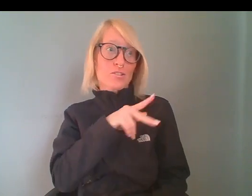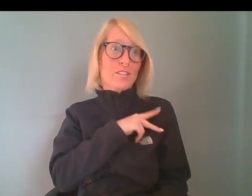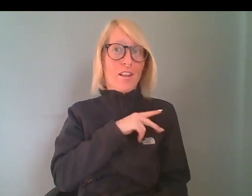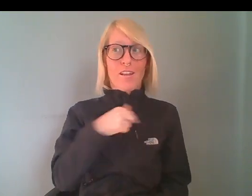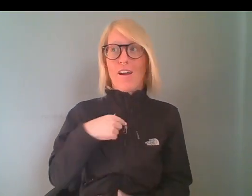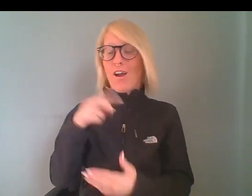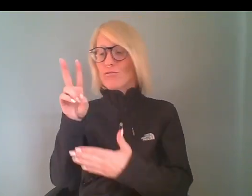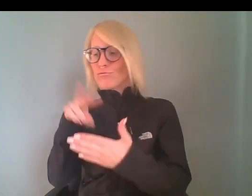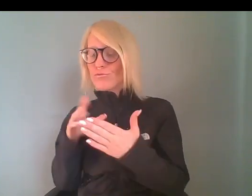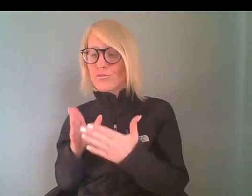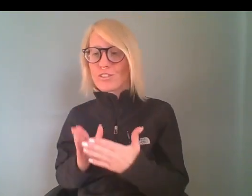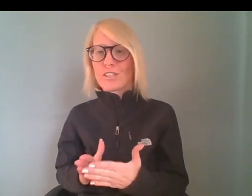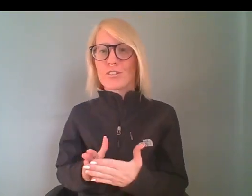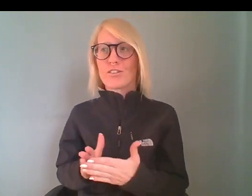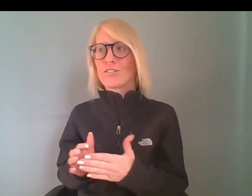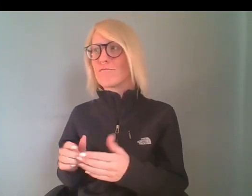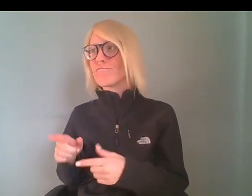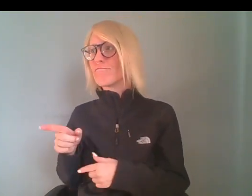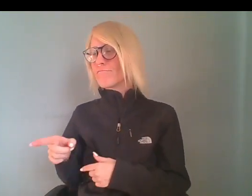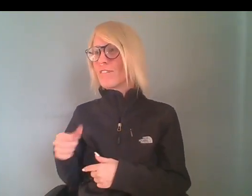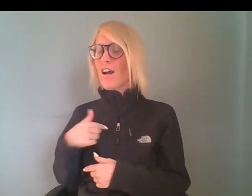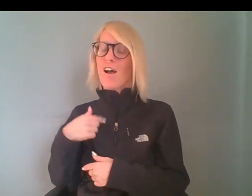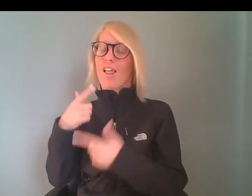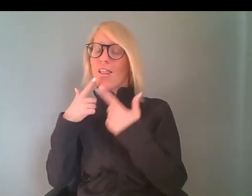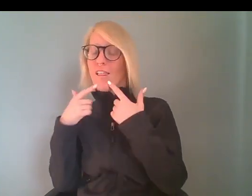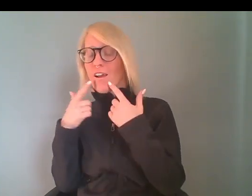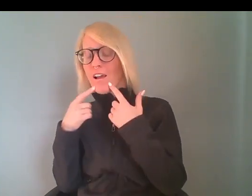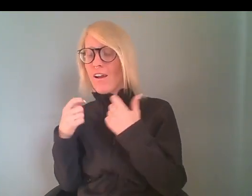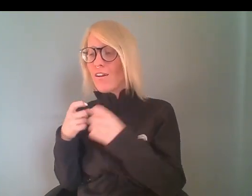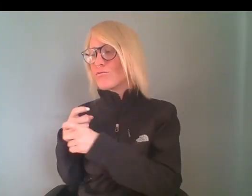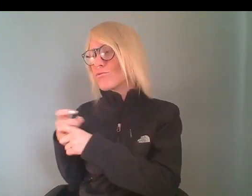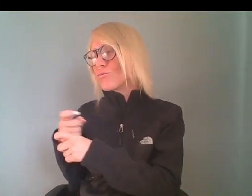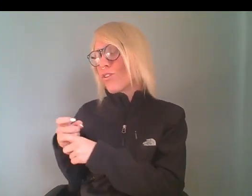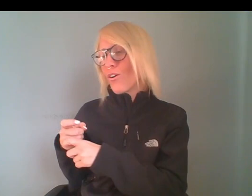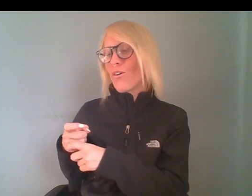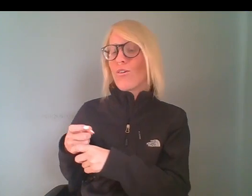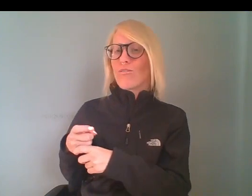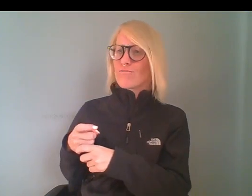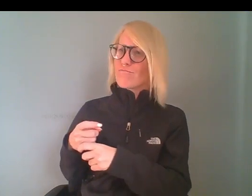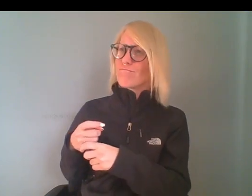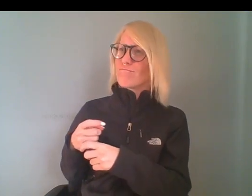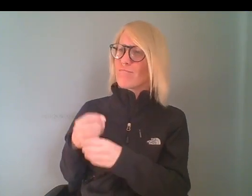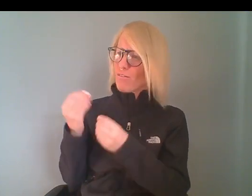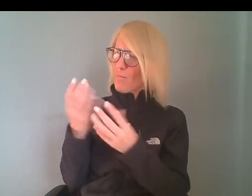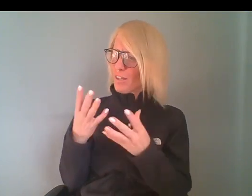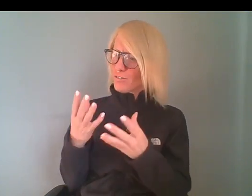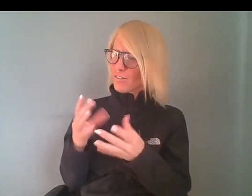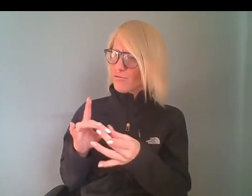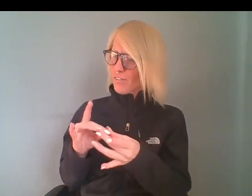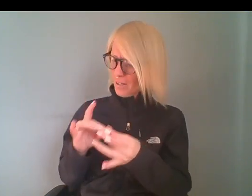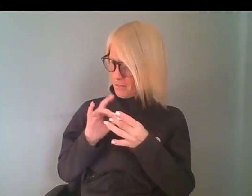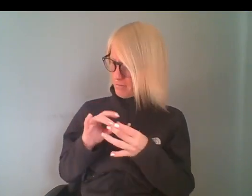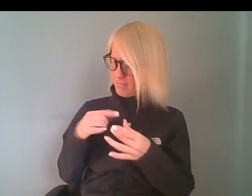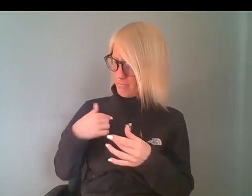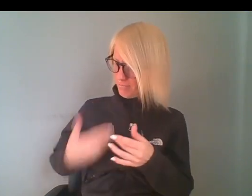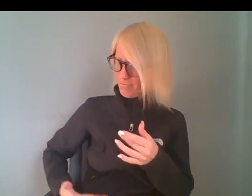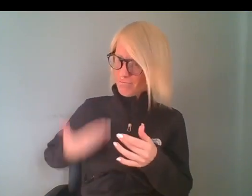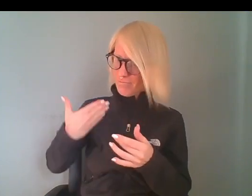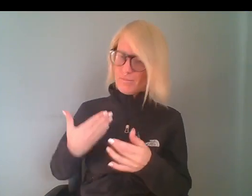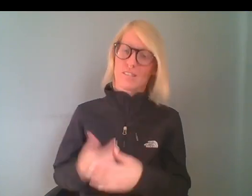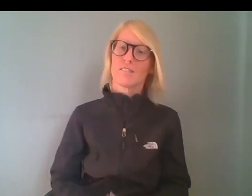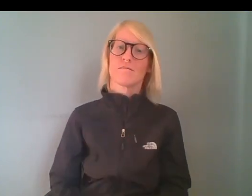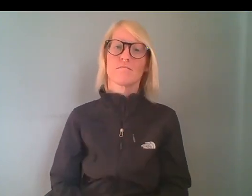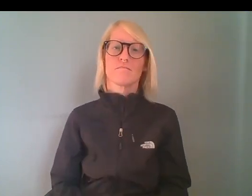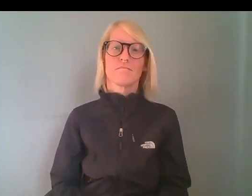I jewelry, I love to laugh and make jokes, and then, just some things about who I am. And then